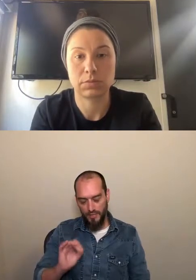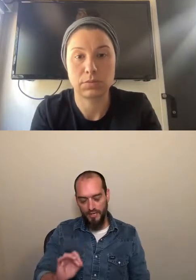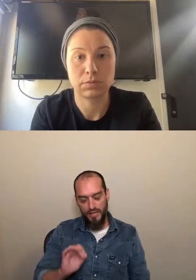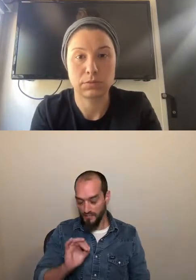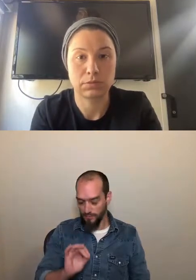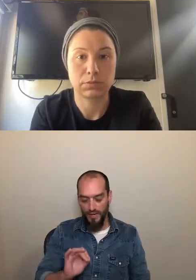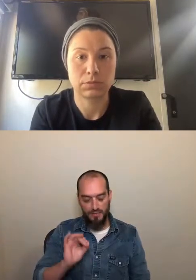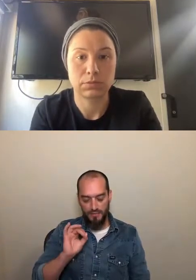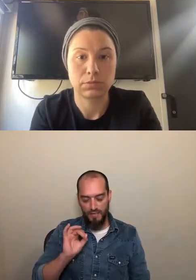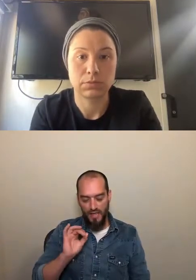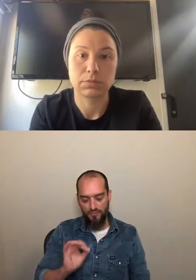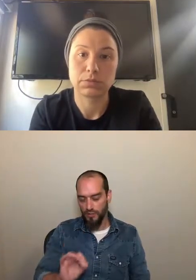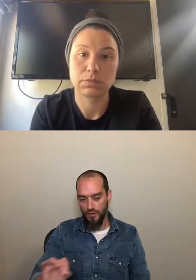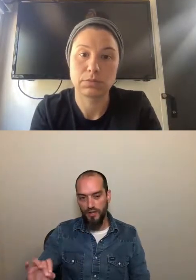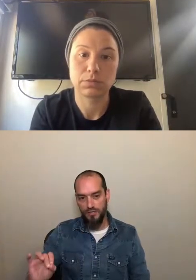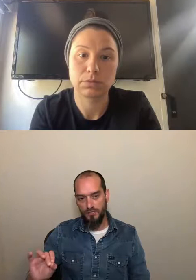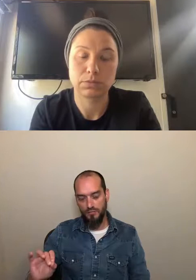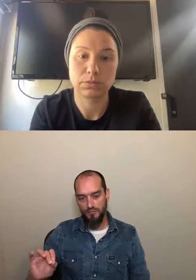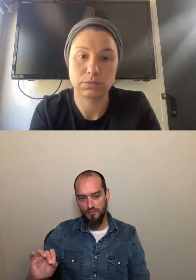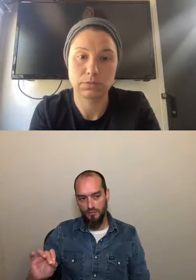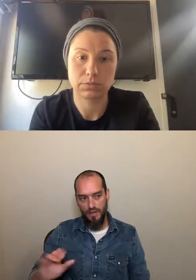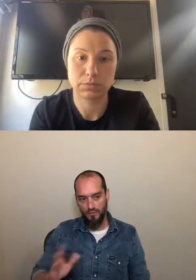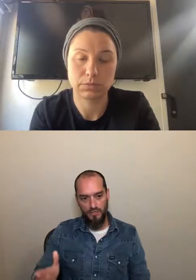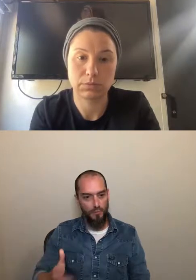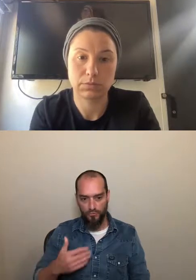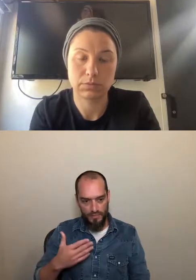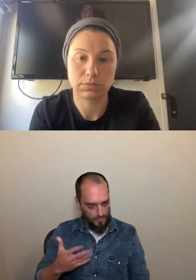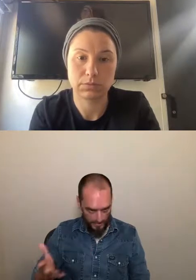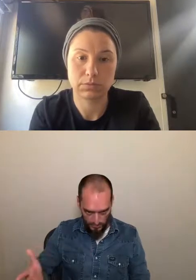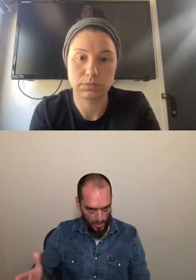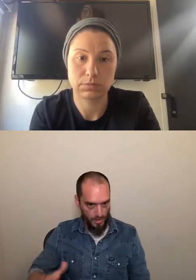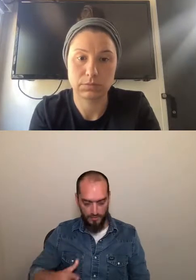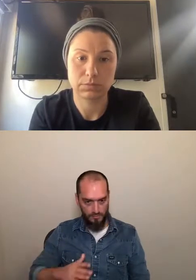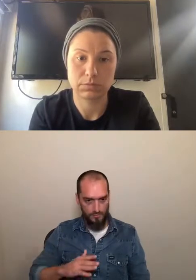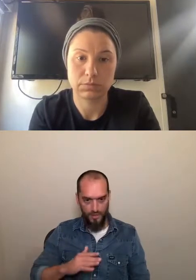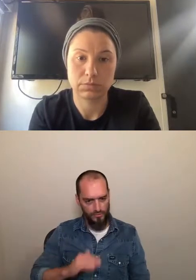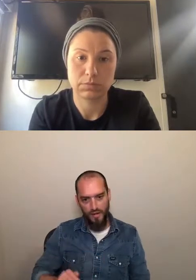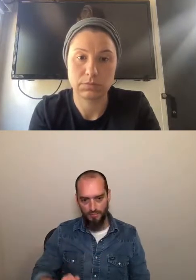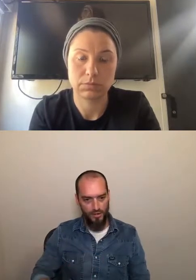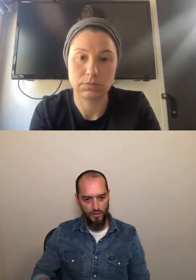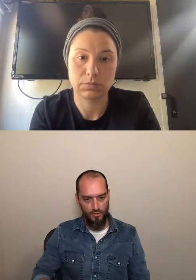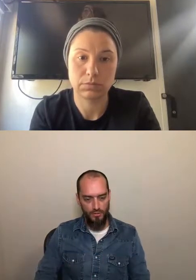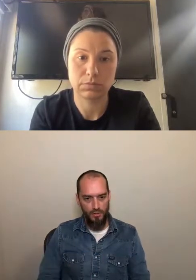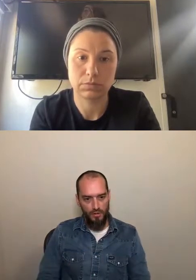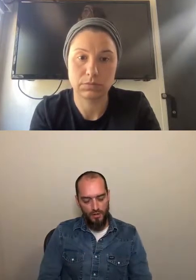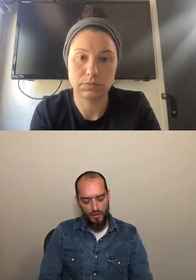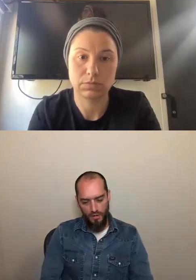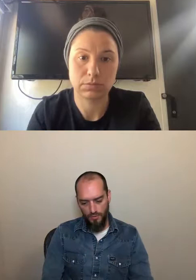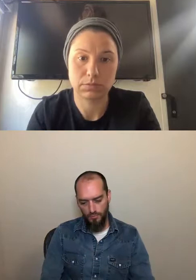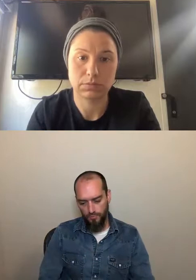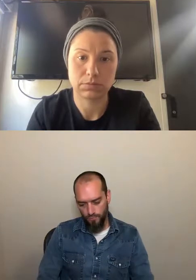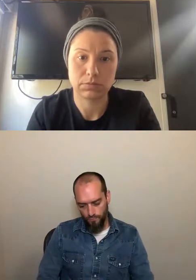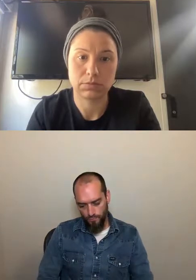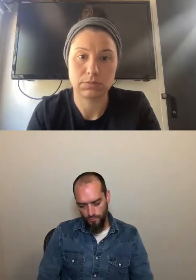visually inspect every square inch and I don't see mold. That's fine. I don't stop there though.